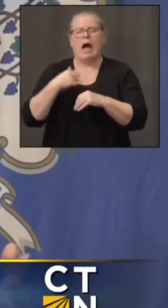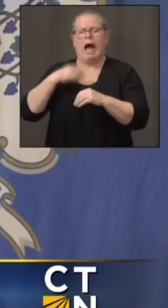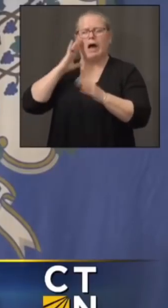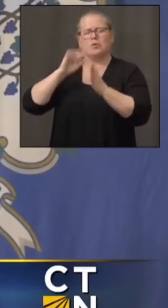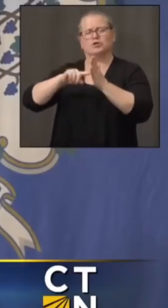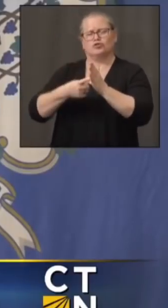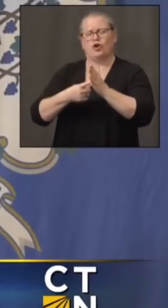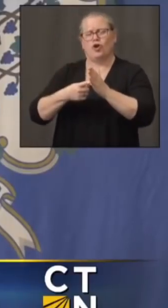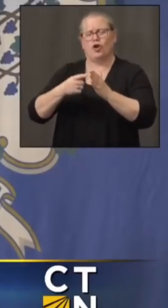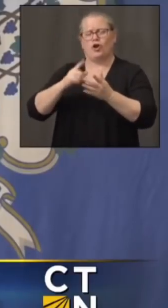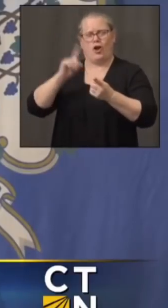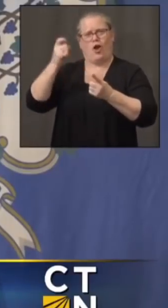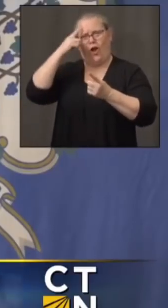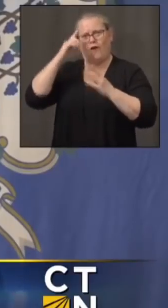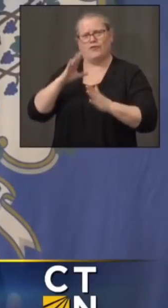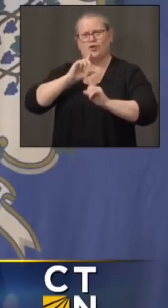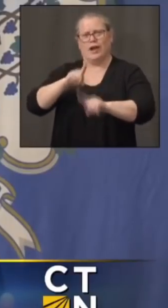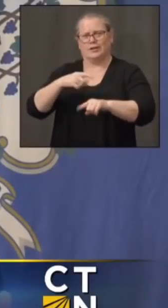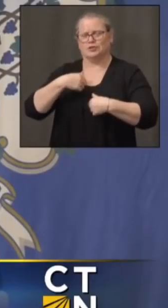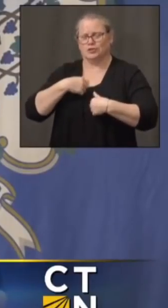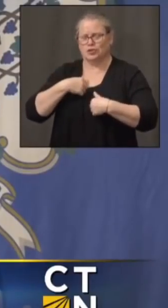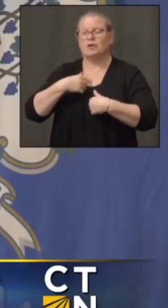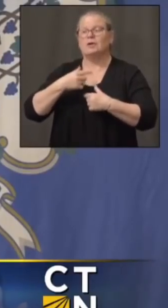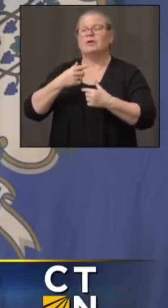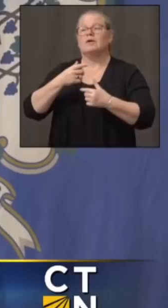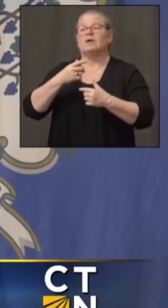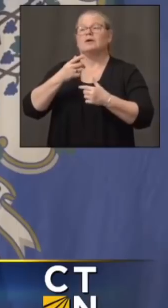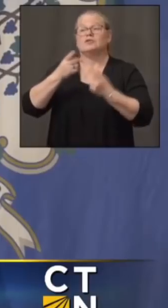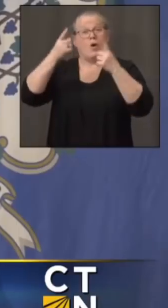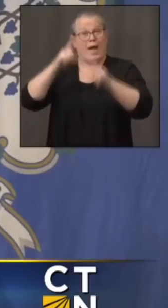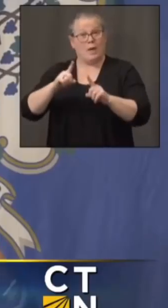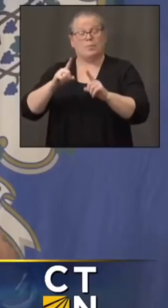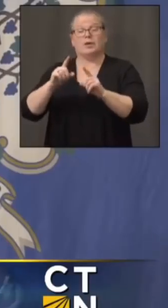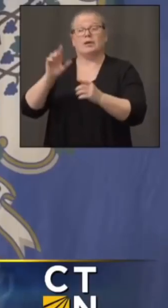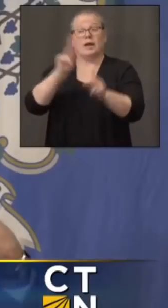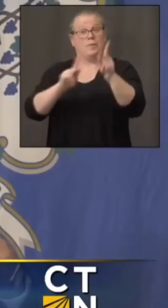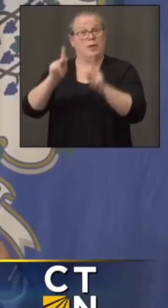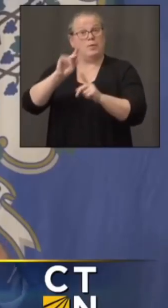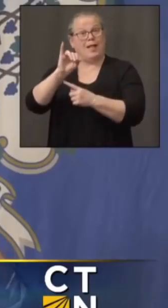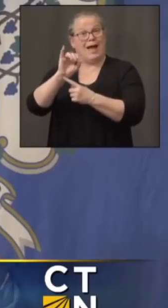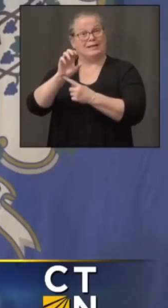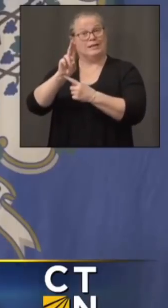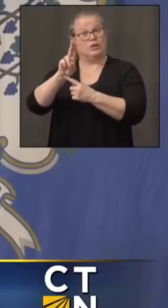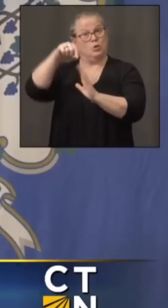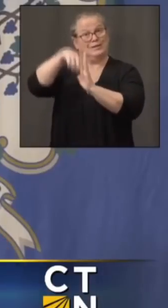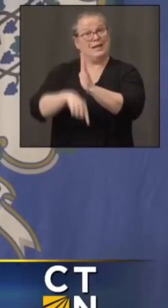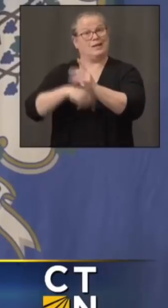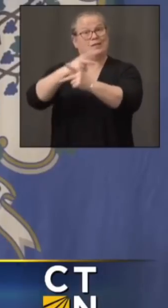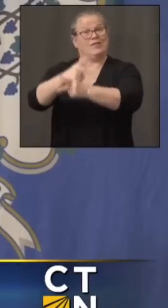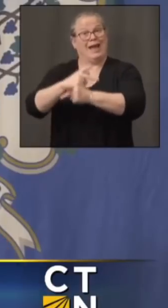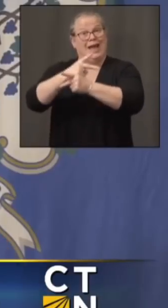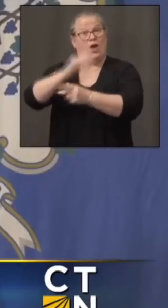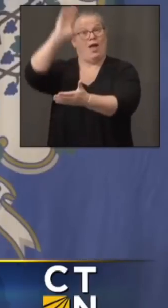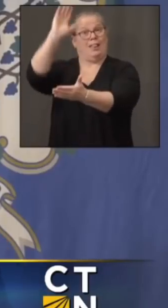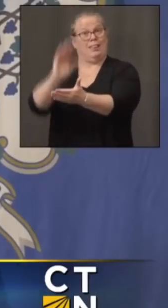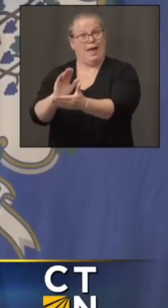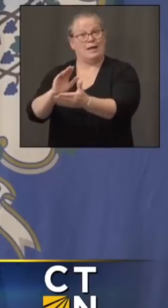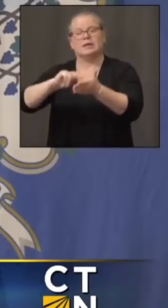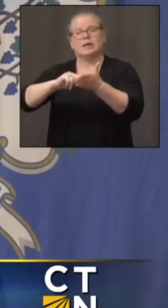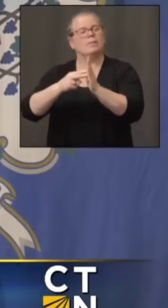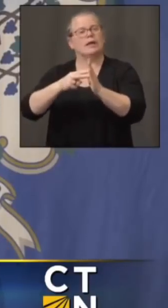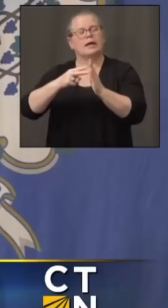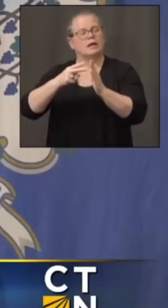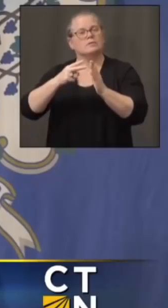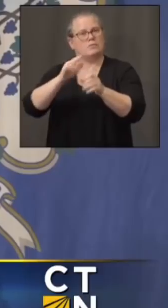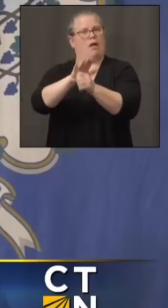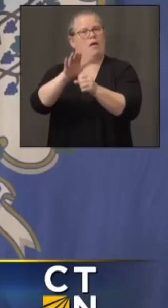be replicated in terms of the field hospital, perhaps more demand in a different demographic mix of people going into the hospitals, only